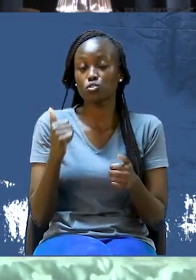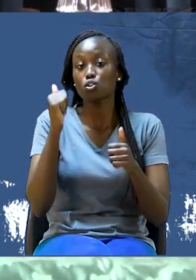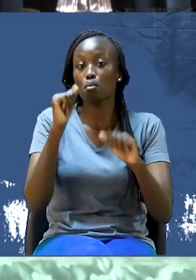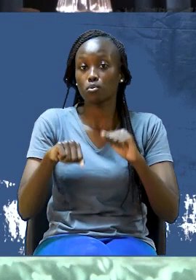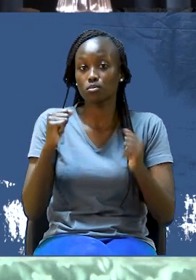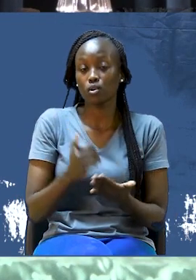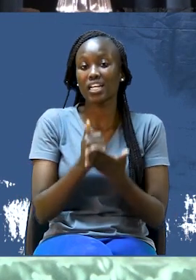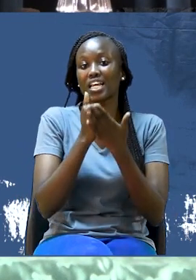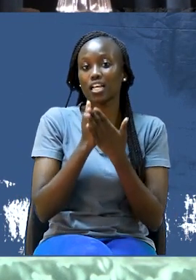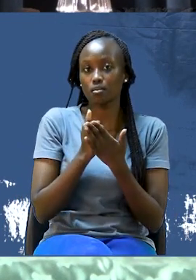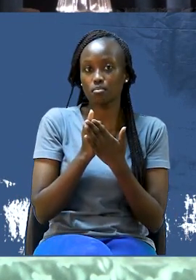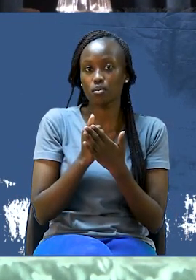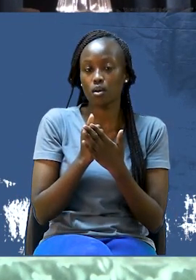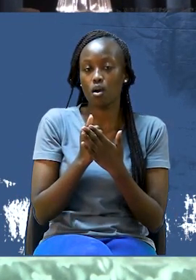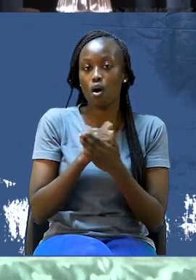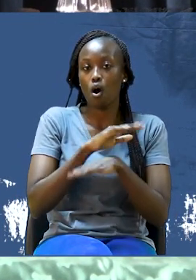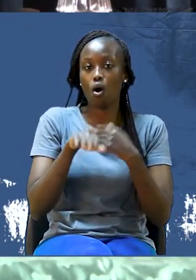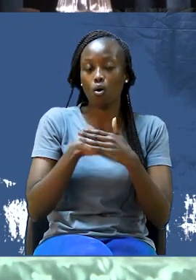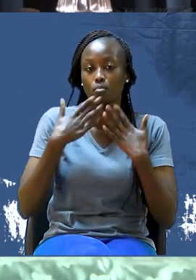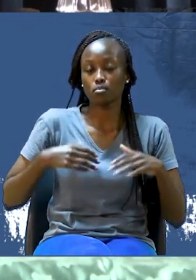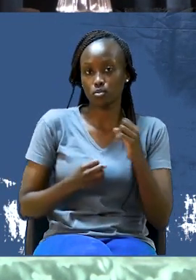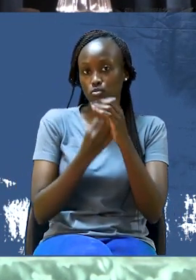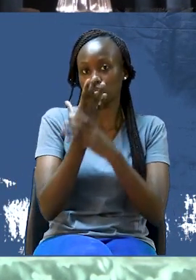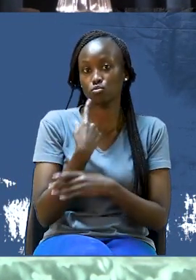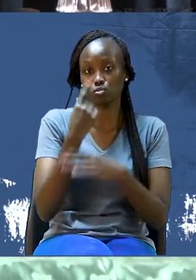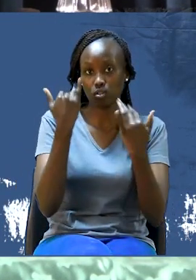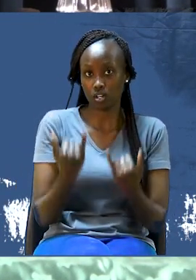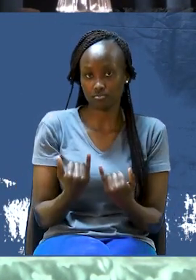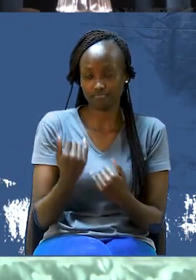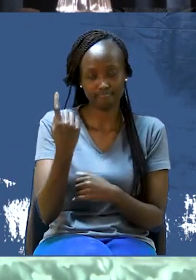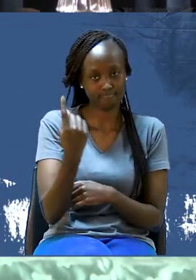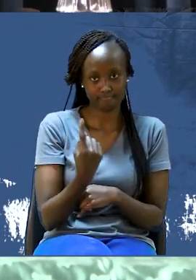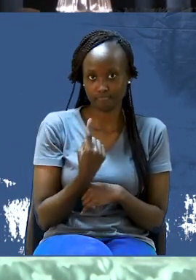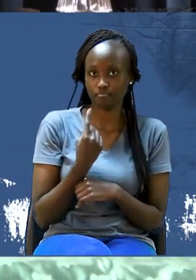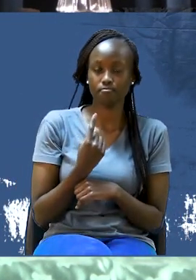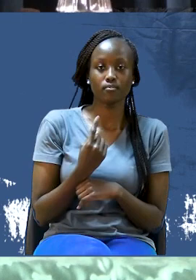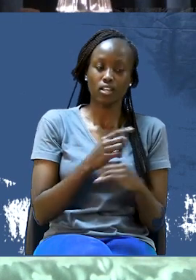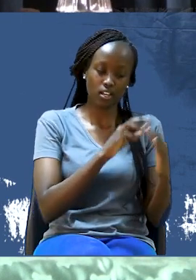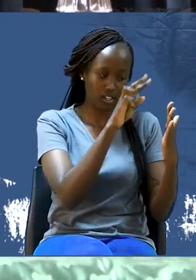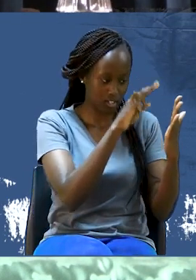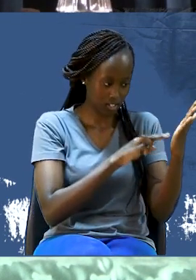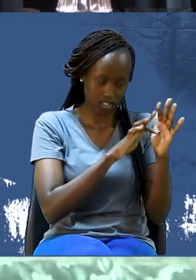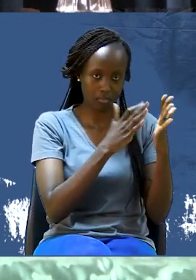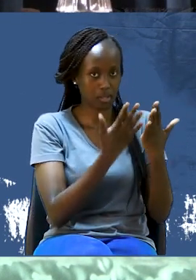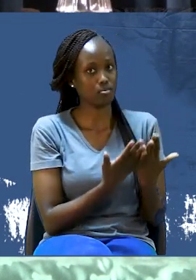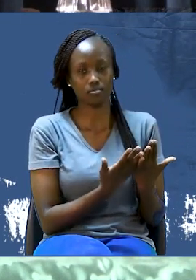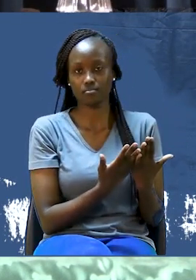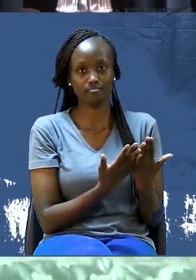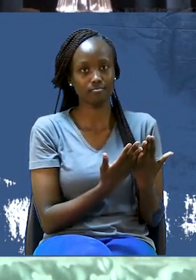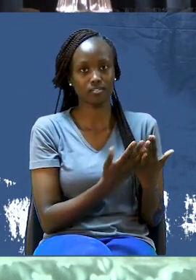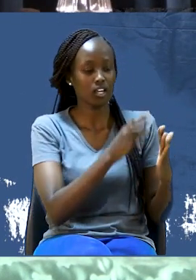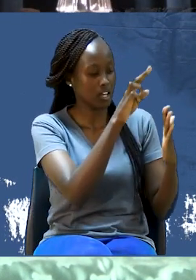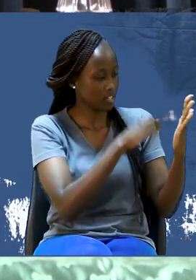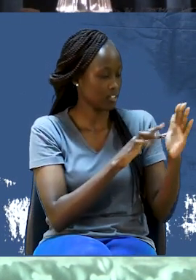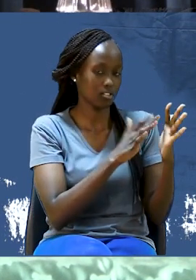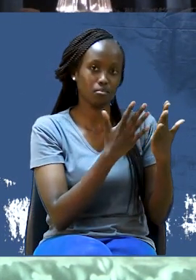one another. Therefore, let us come, observe God's word, let it be read. Let God's word be read among